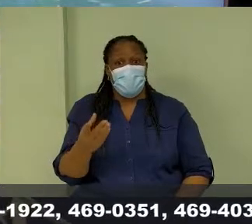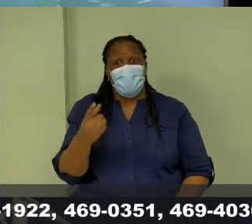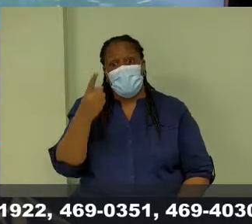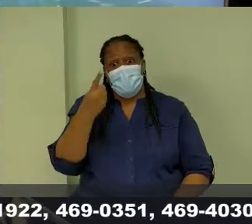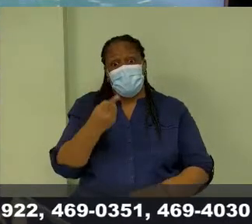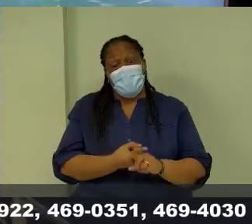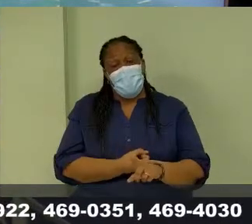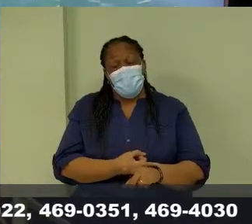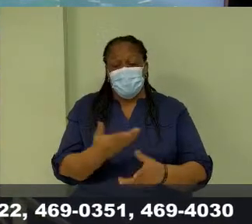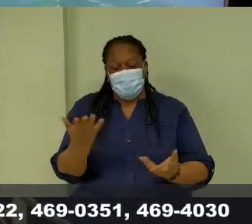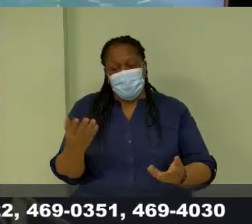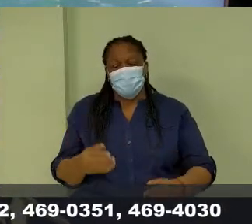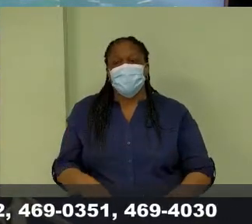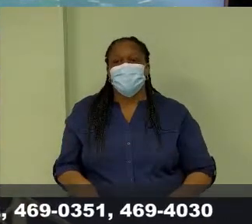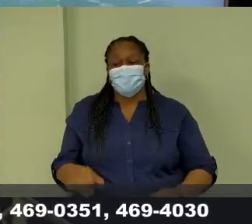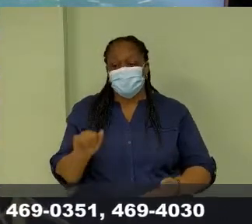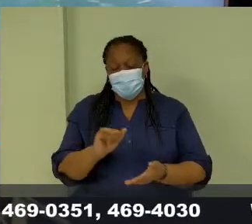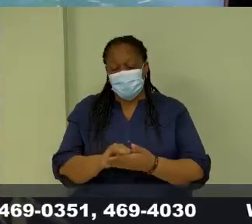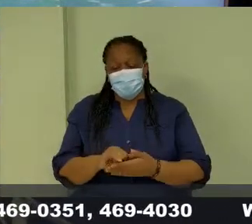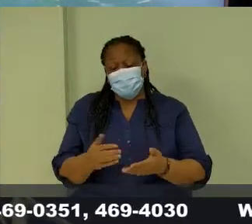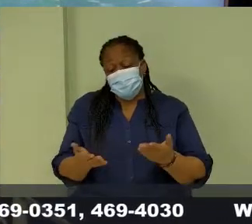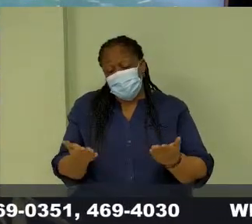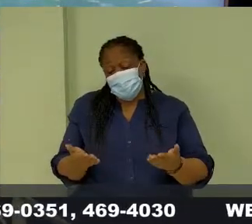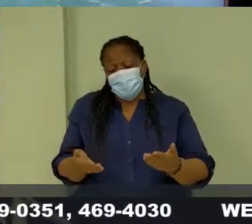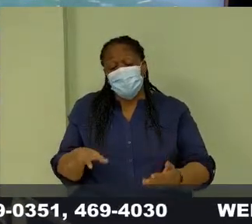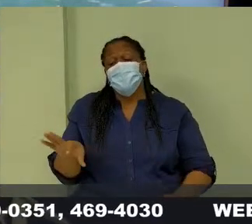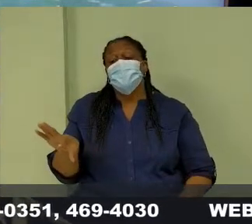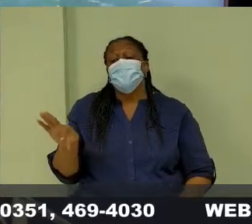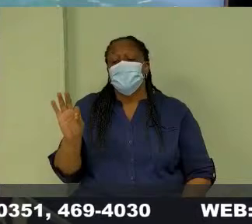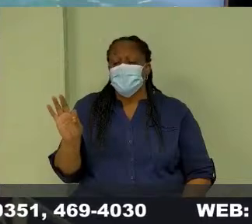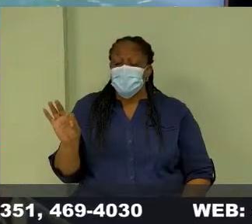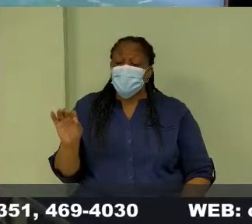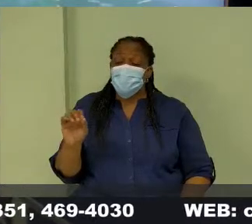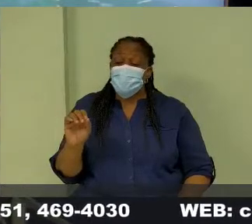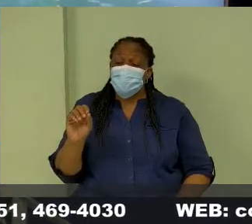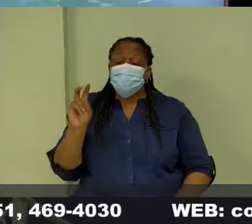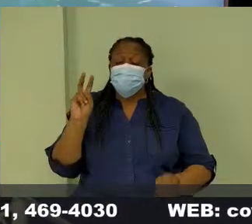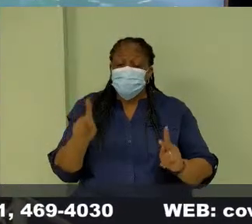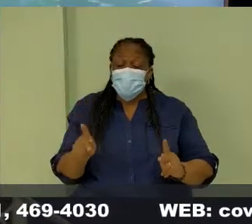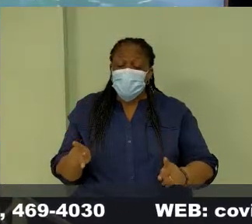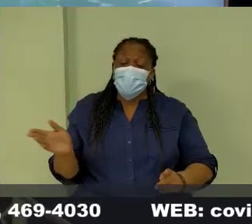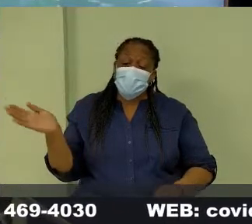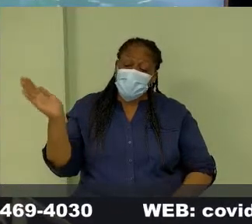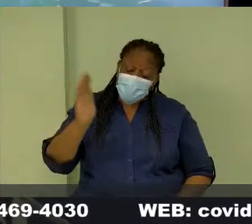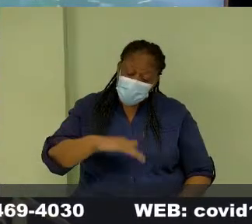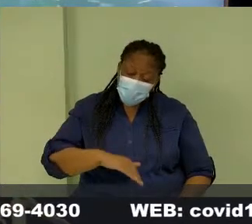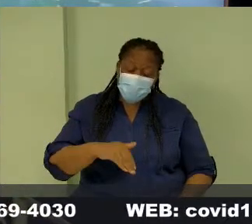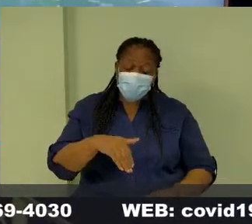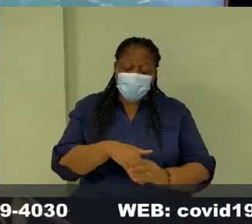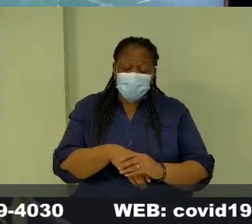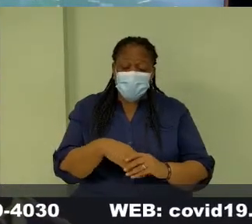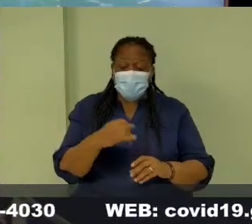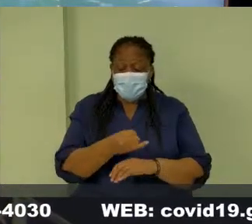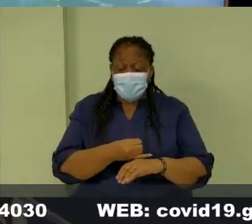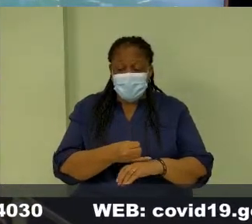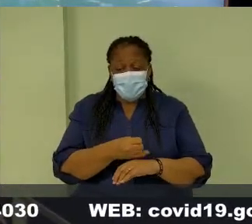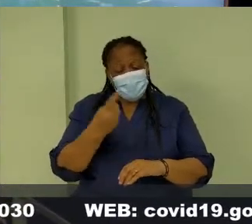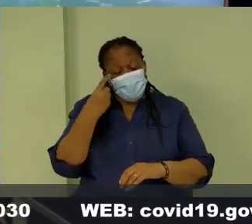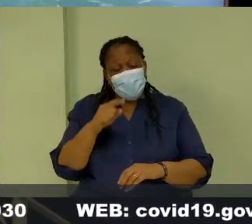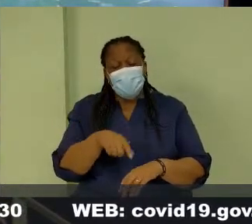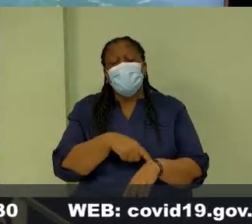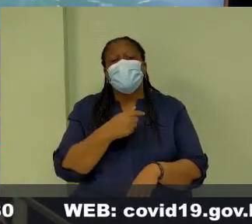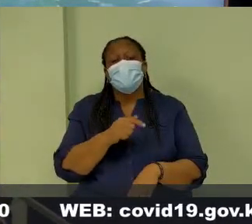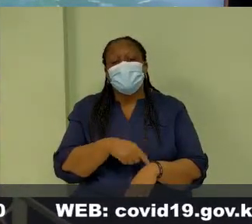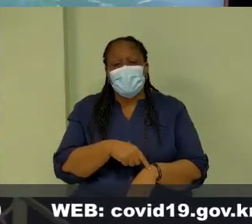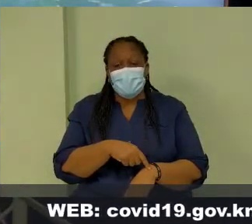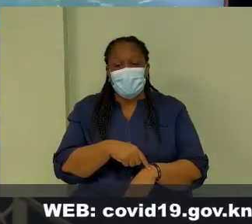group is the preferred target group, meaning tourists who are willing to come into country for a prolonged period of